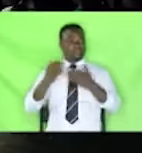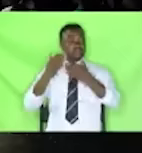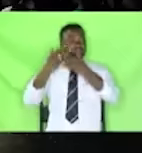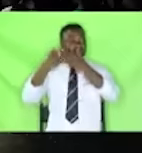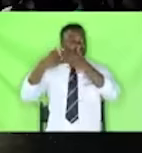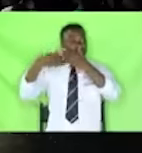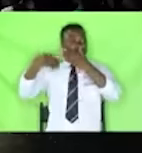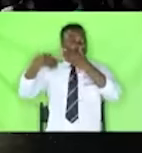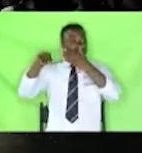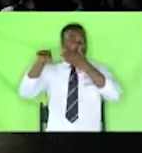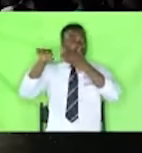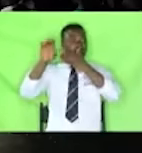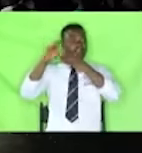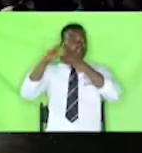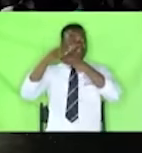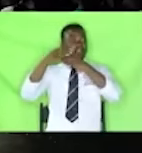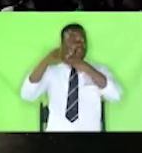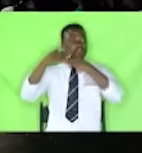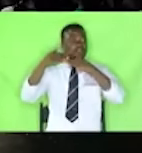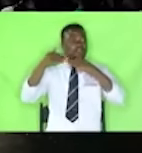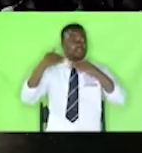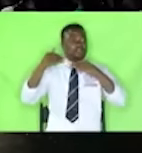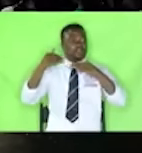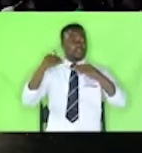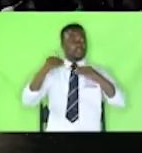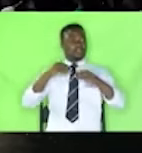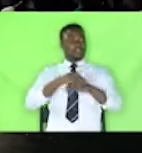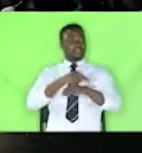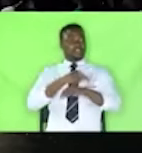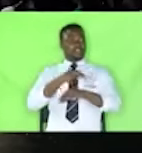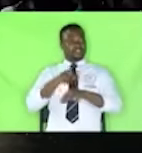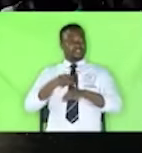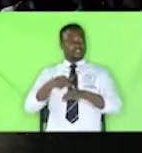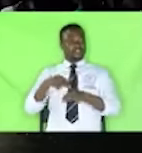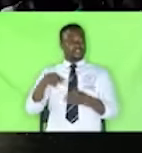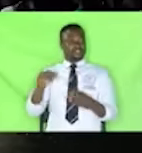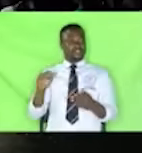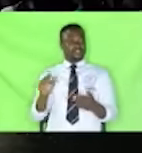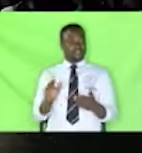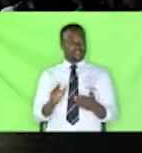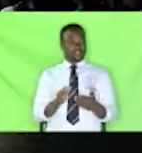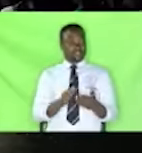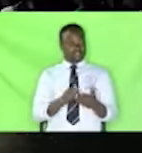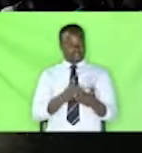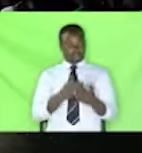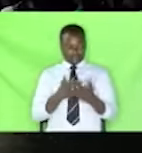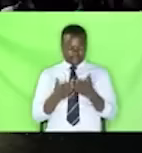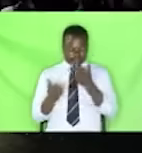and heaven and nature sing.